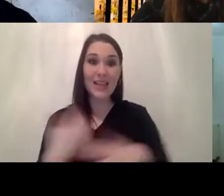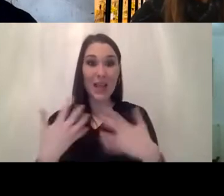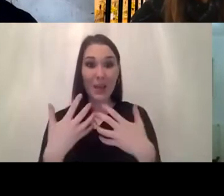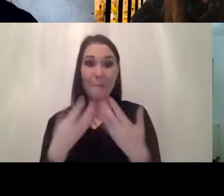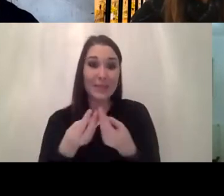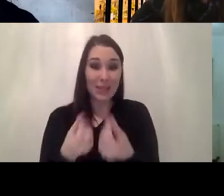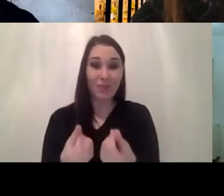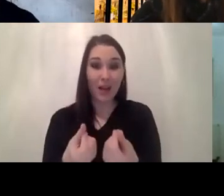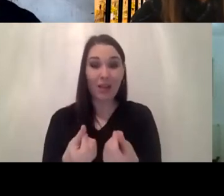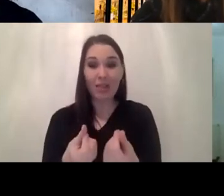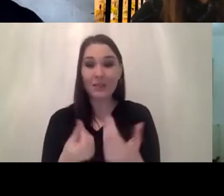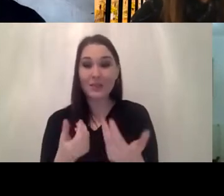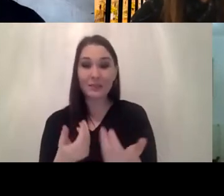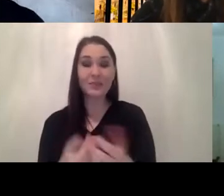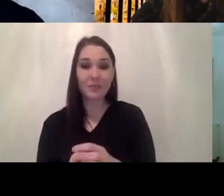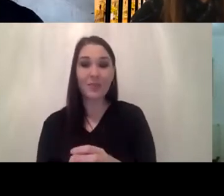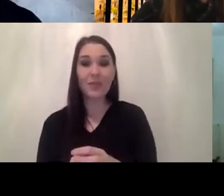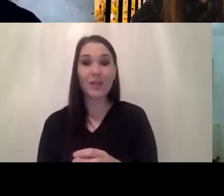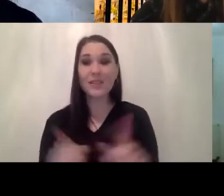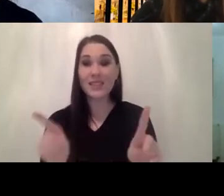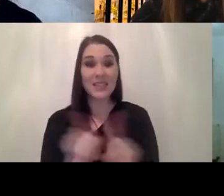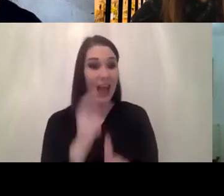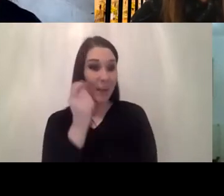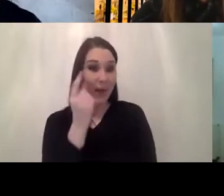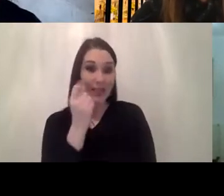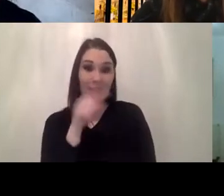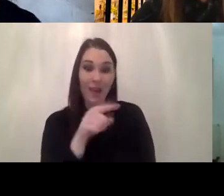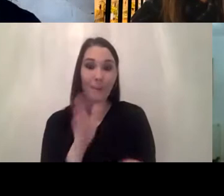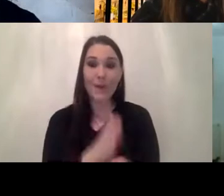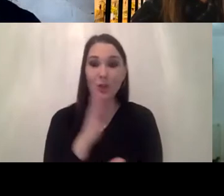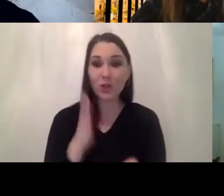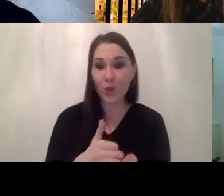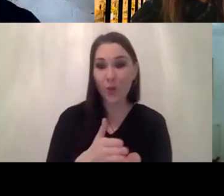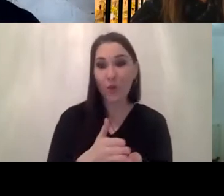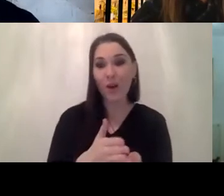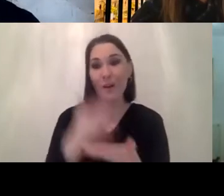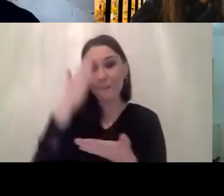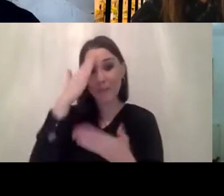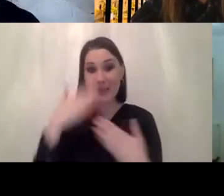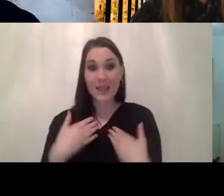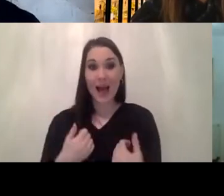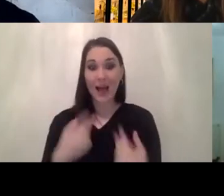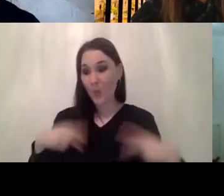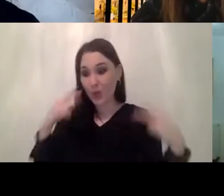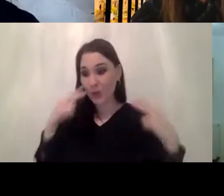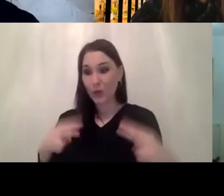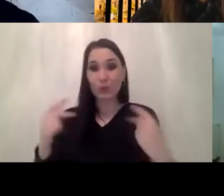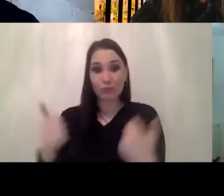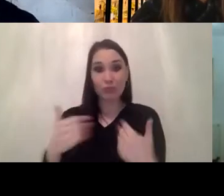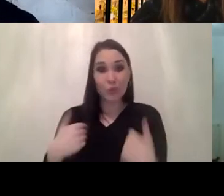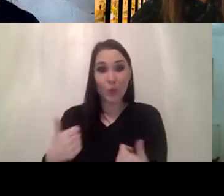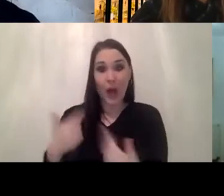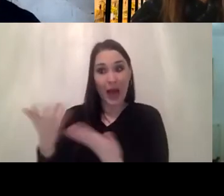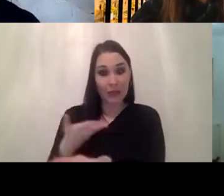idea of having, making sure we understand how people are doing from a mental health point of view, making sure people are able